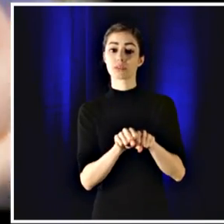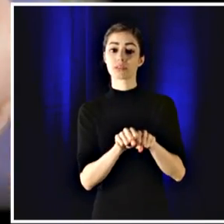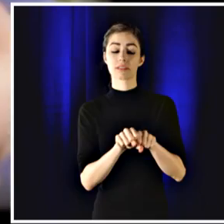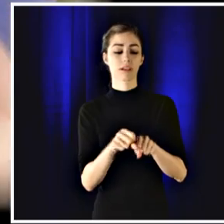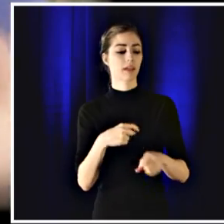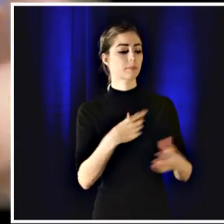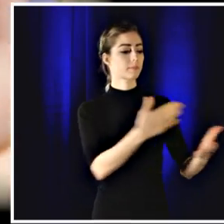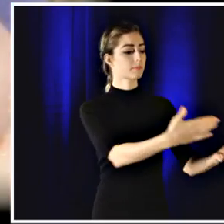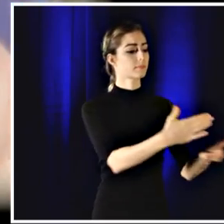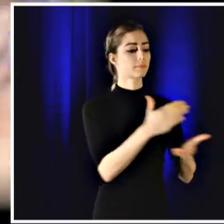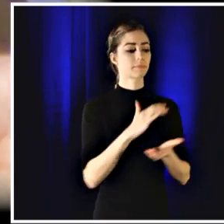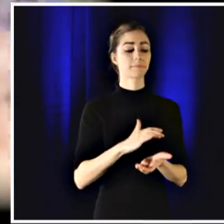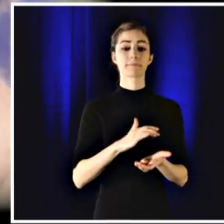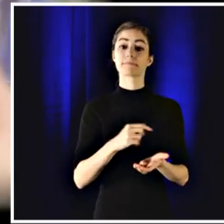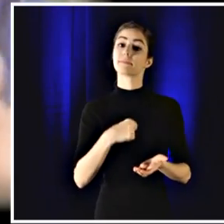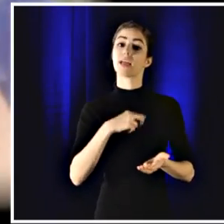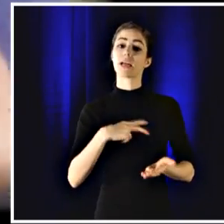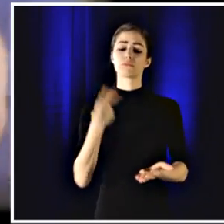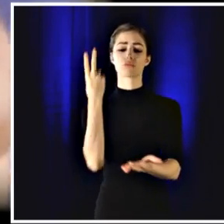took solace in the moment.